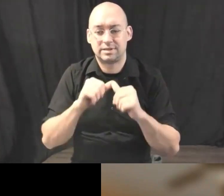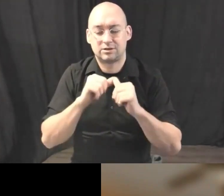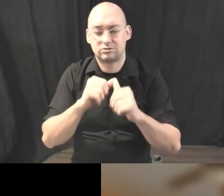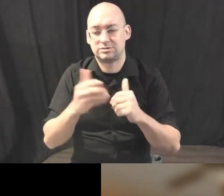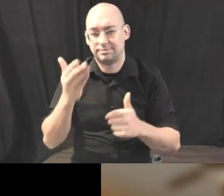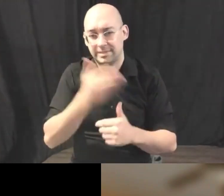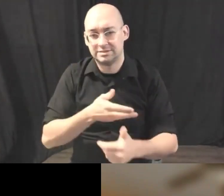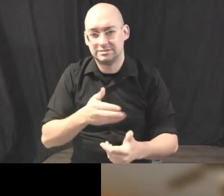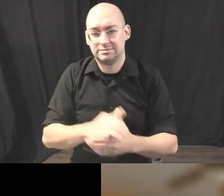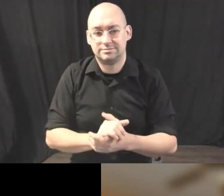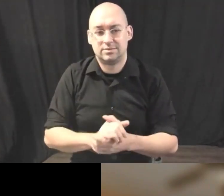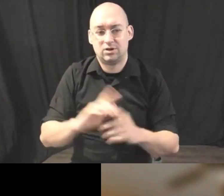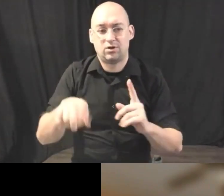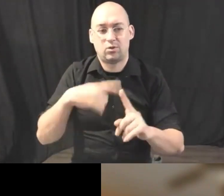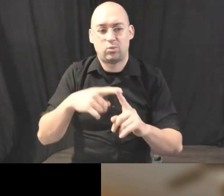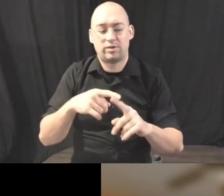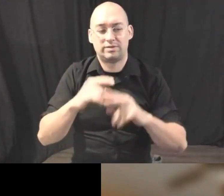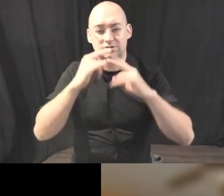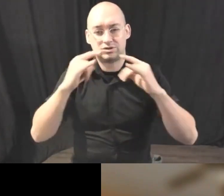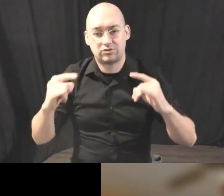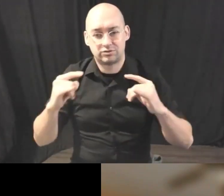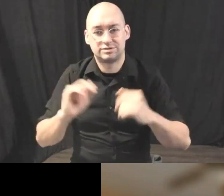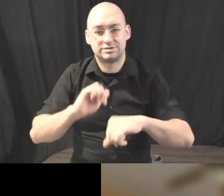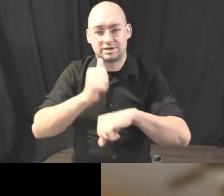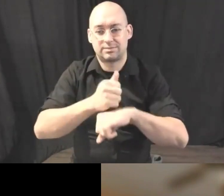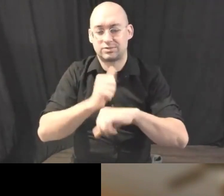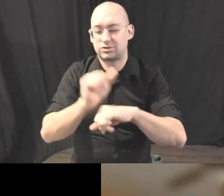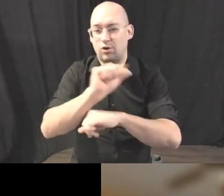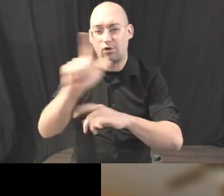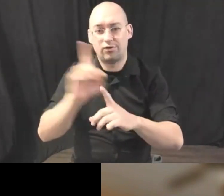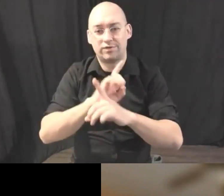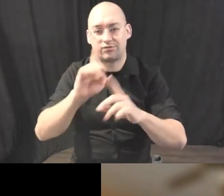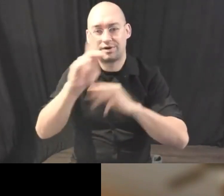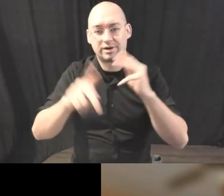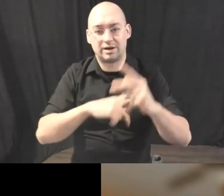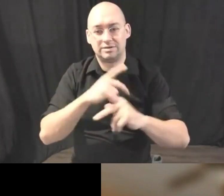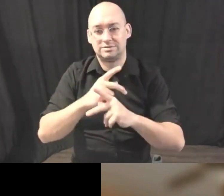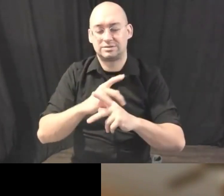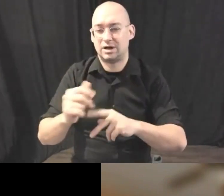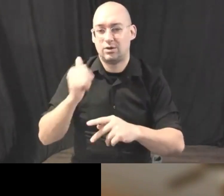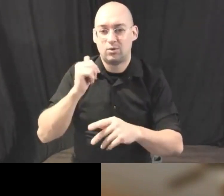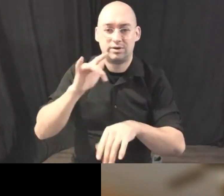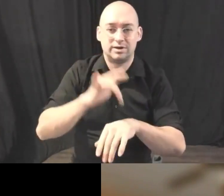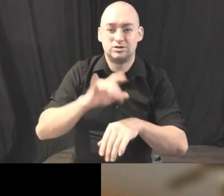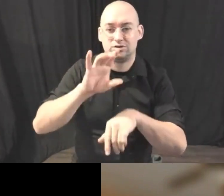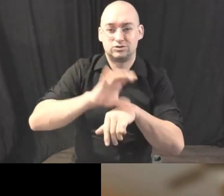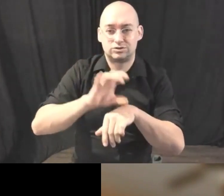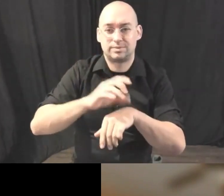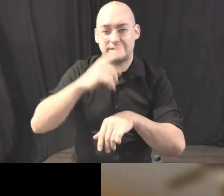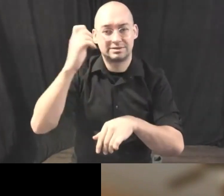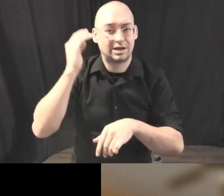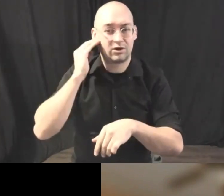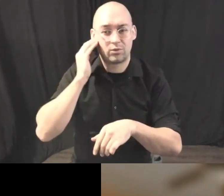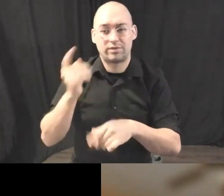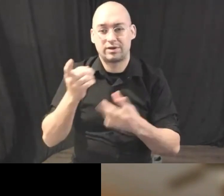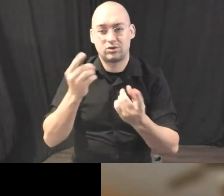when shelters are stood up. And these are all different types of shelters, and I won't even touch the churches because I know that they're doing it out of the goodness of their hearts, and